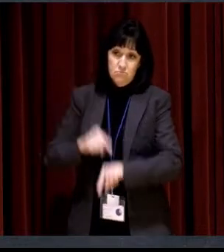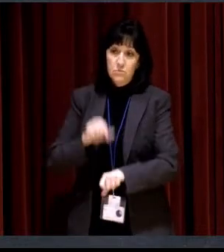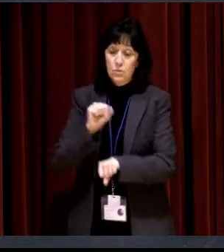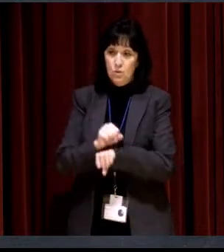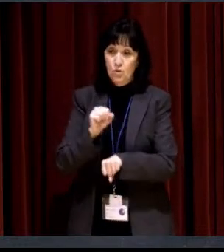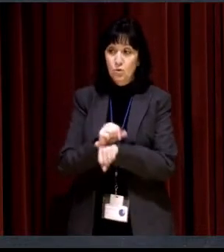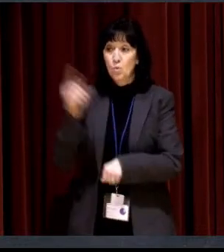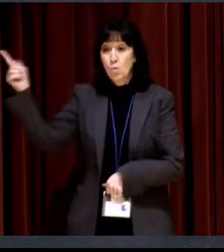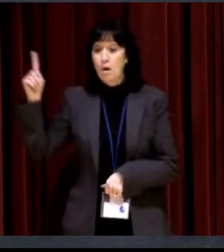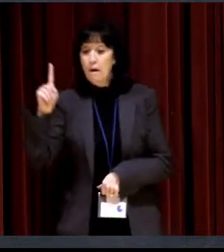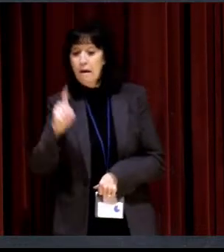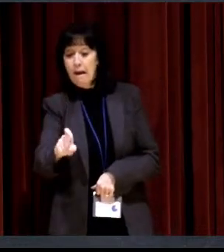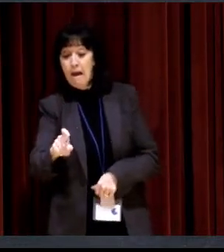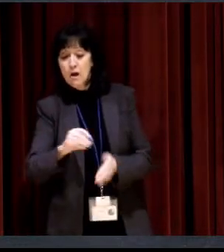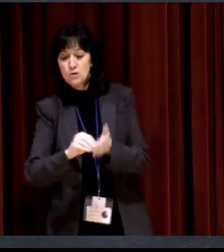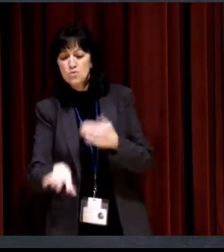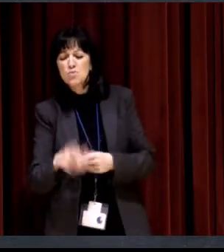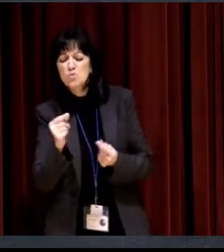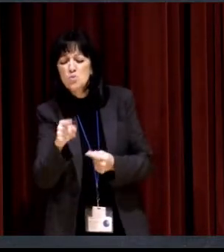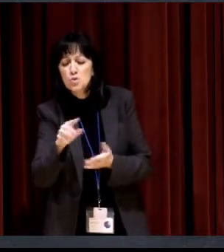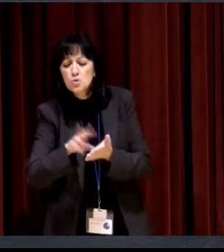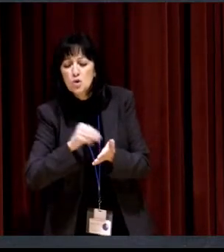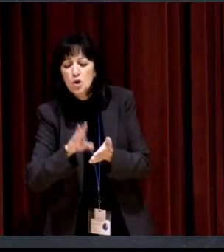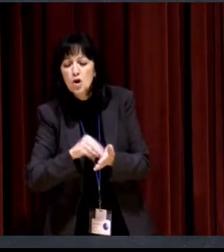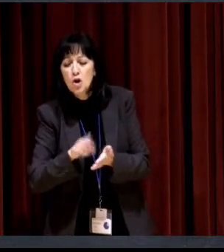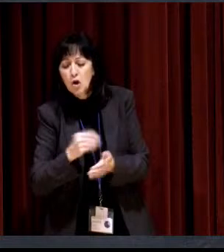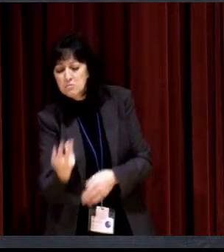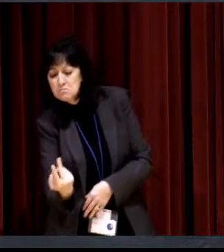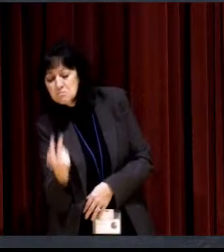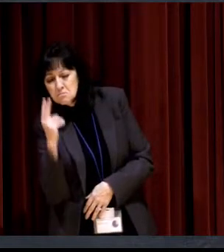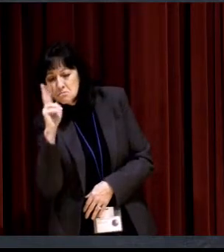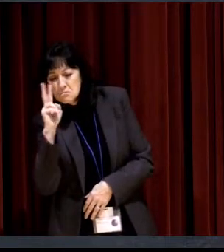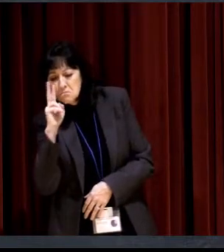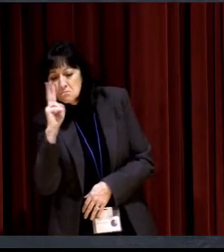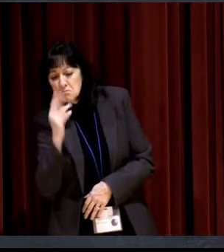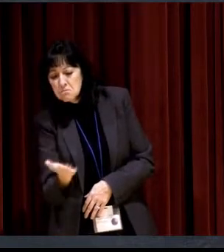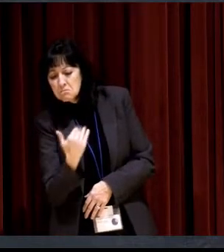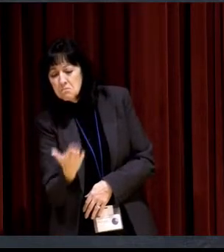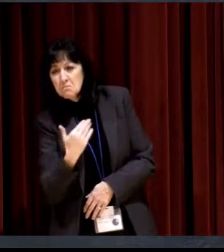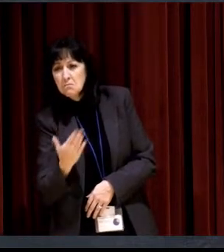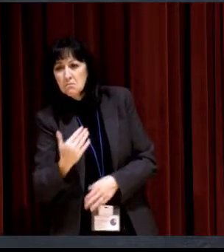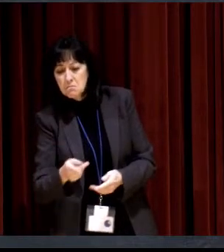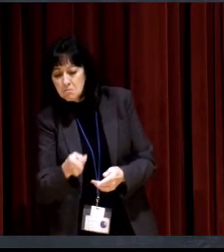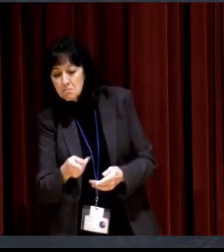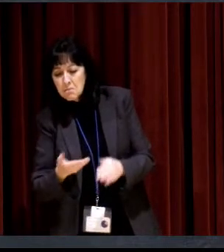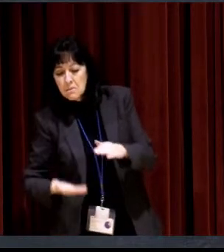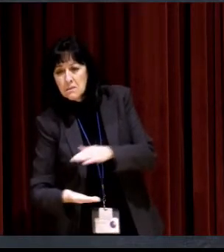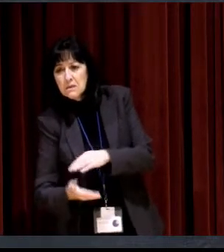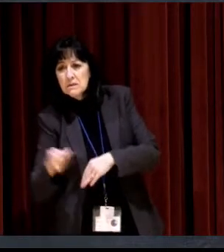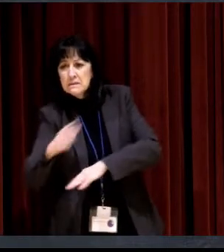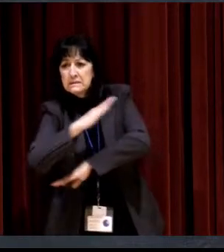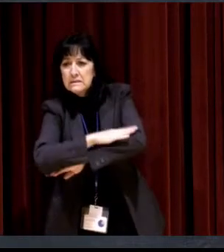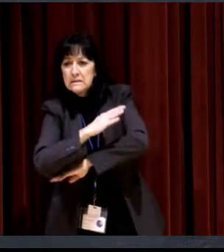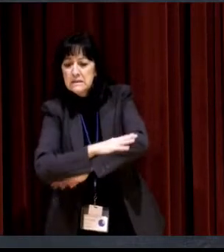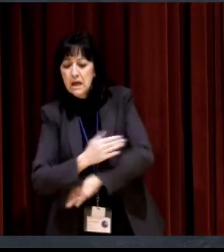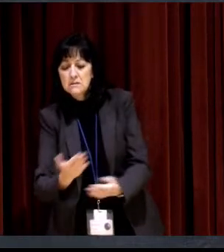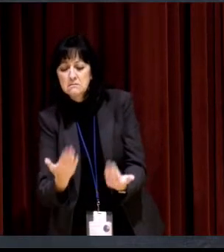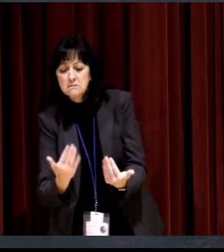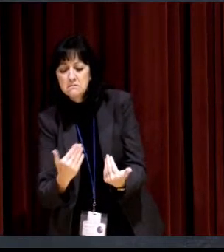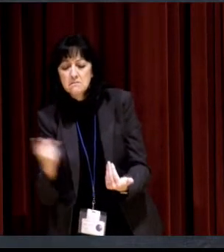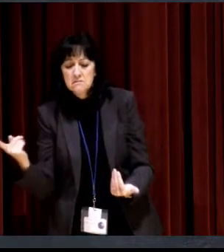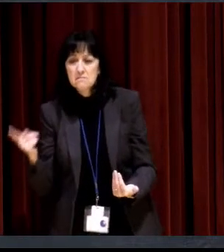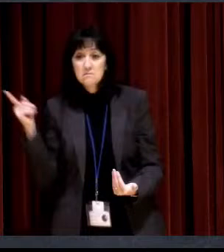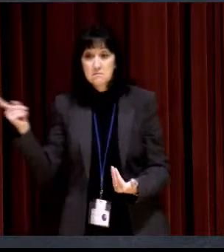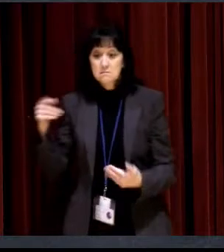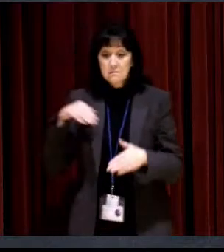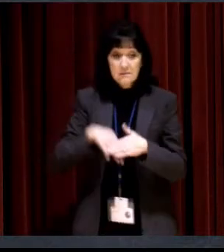are you learning? When you're digging in their desk, when you're coming over and you're listening to me talk in a small group and engage with a student. And